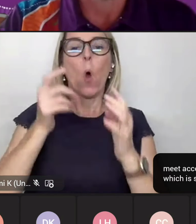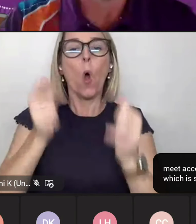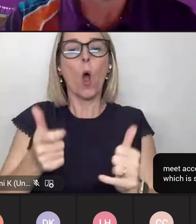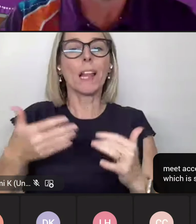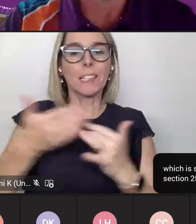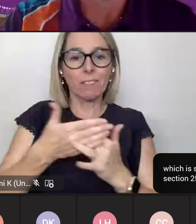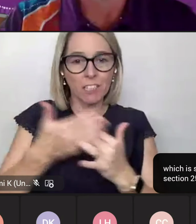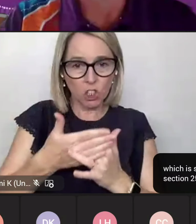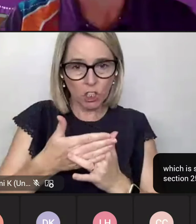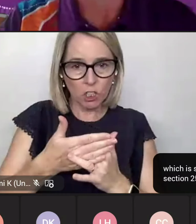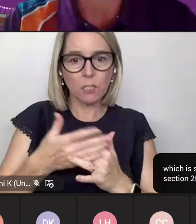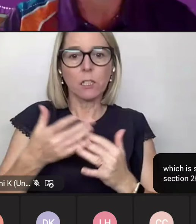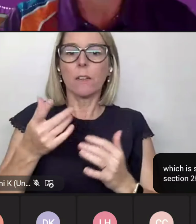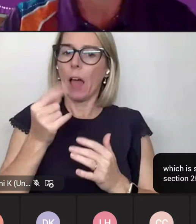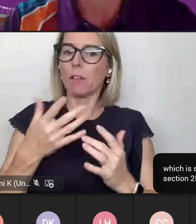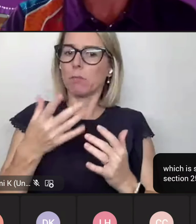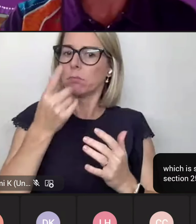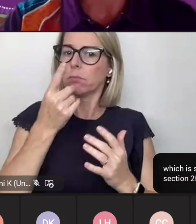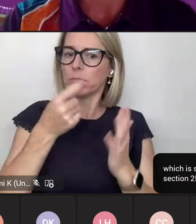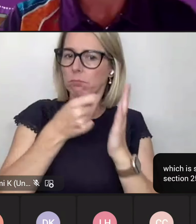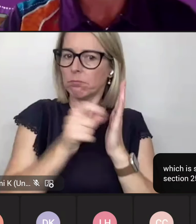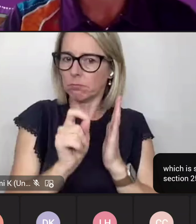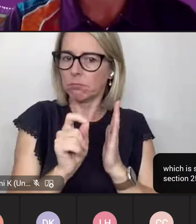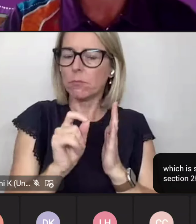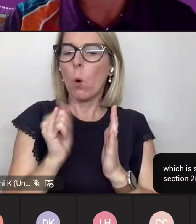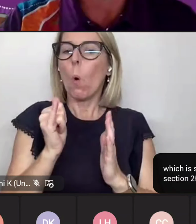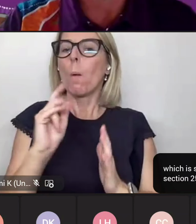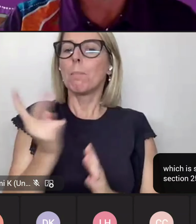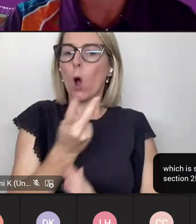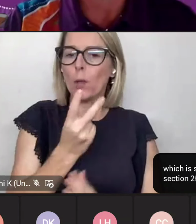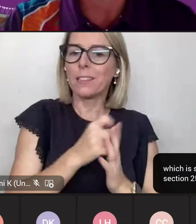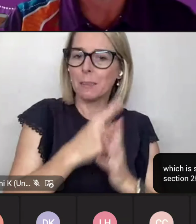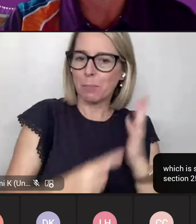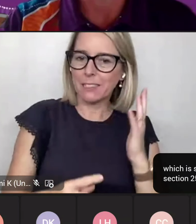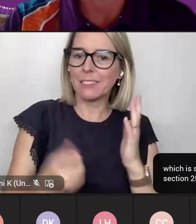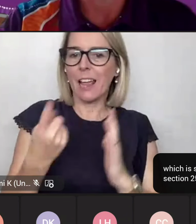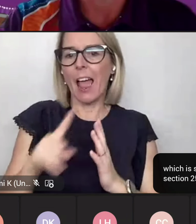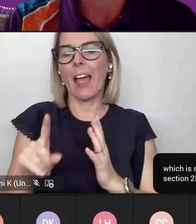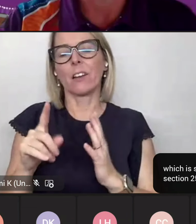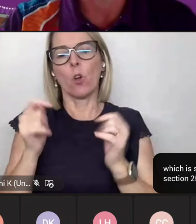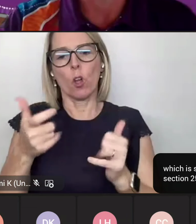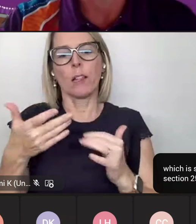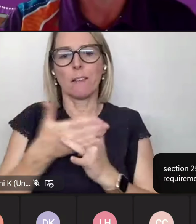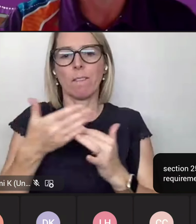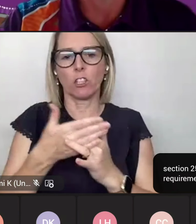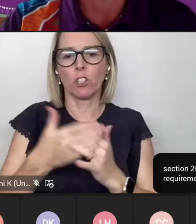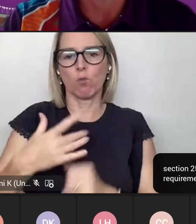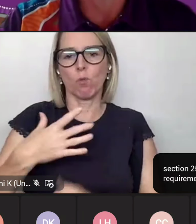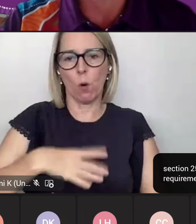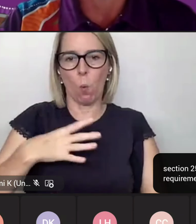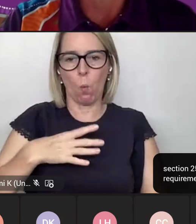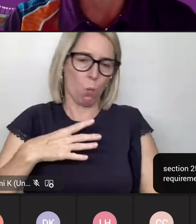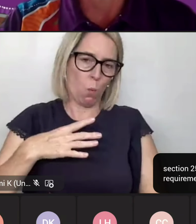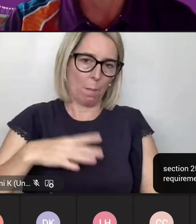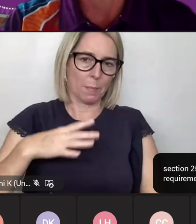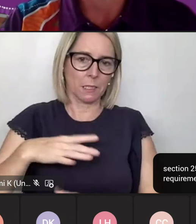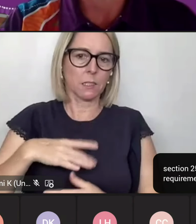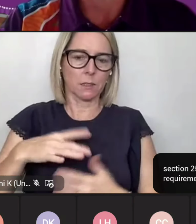is section 25, or both the disability and early intervention requirements. So in the